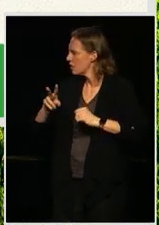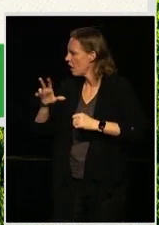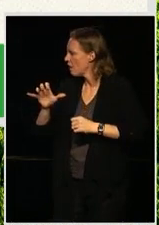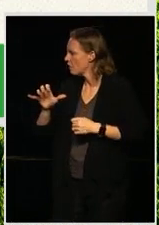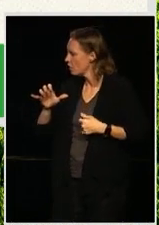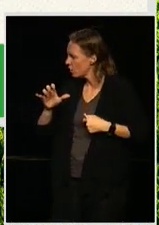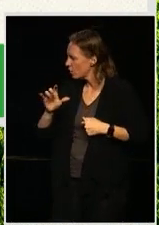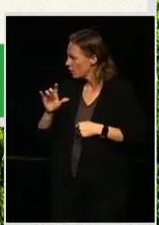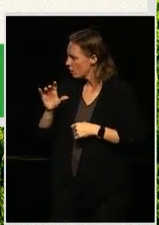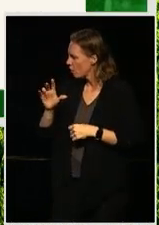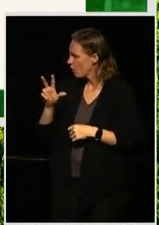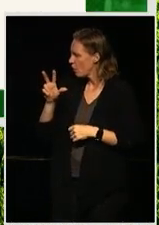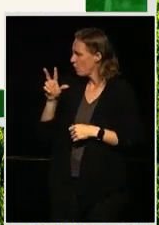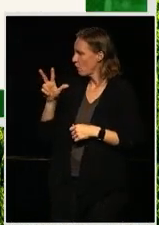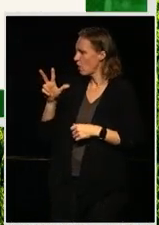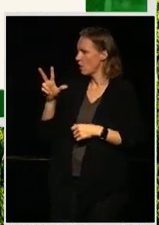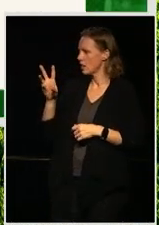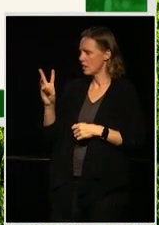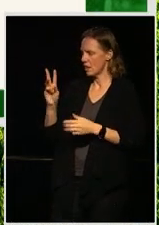$36,000 per year.